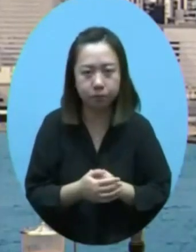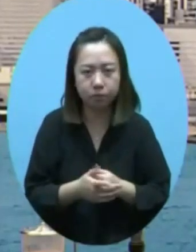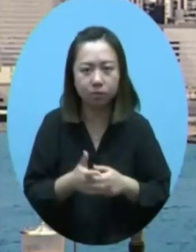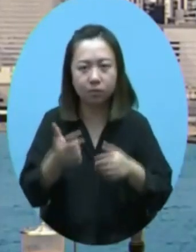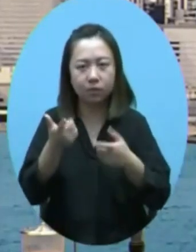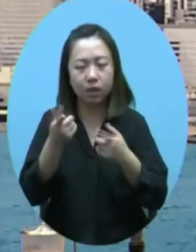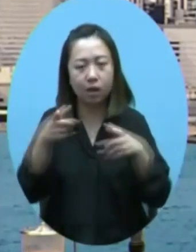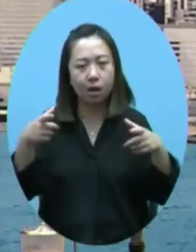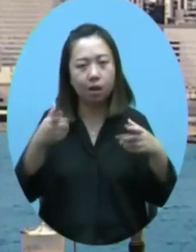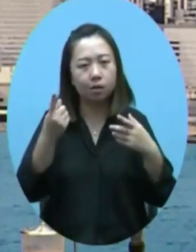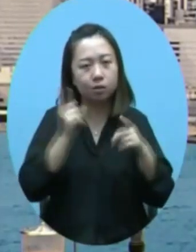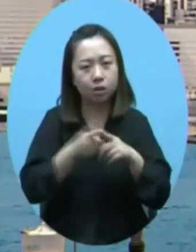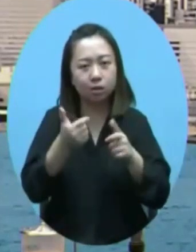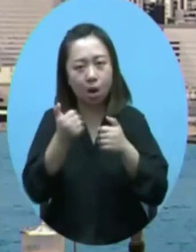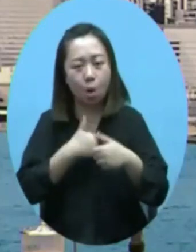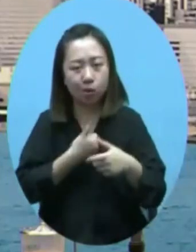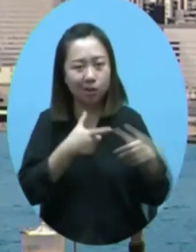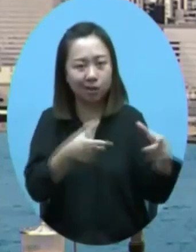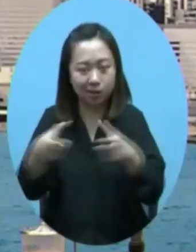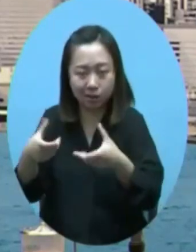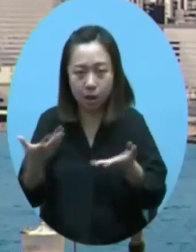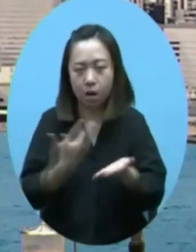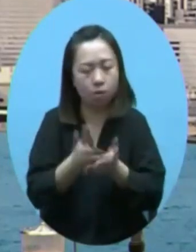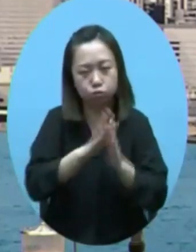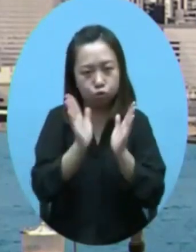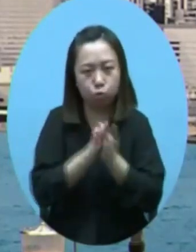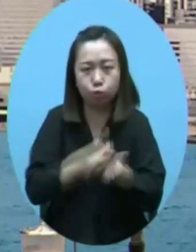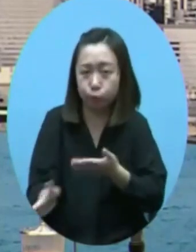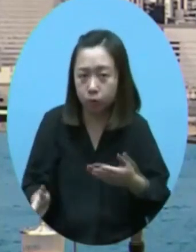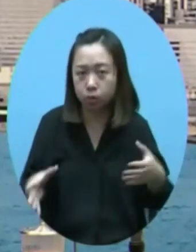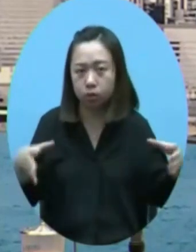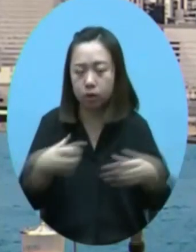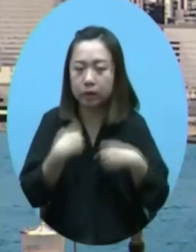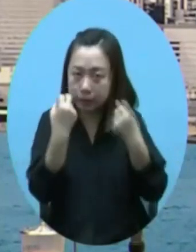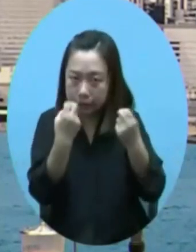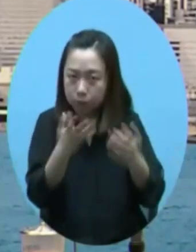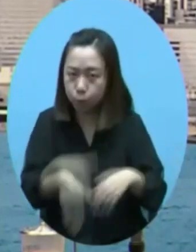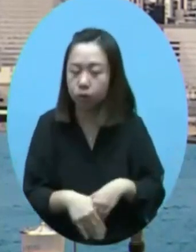in campus, for example, graduation dinners and stuff, because they will lead to student gathering.